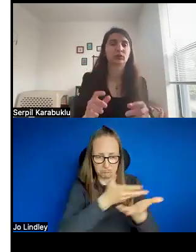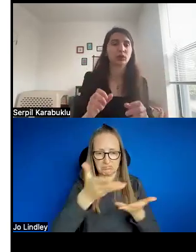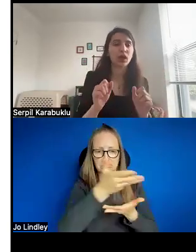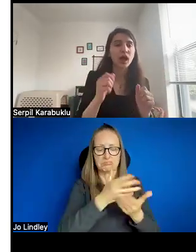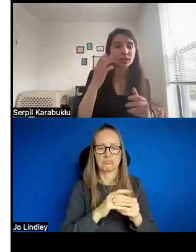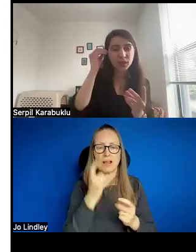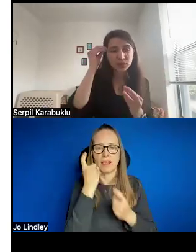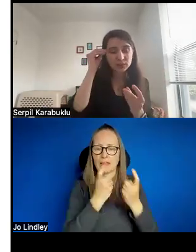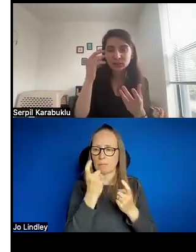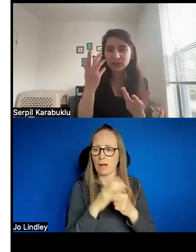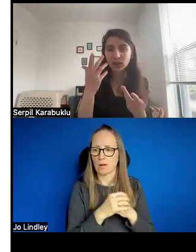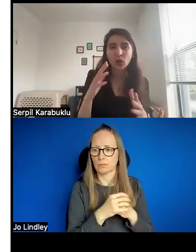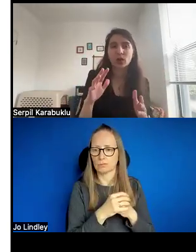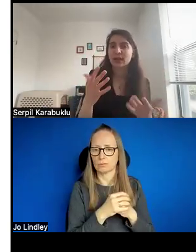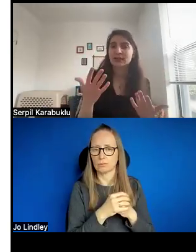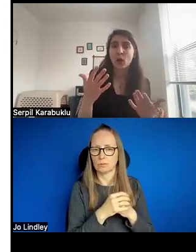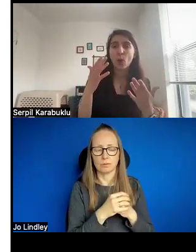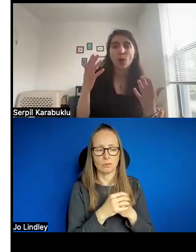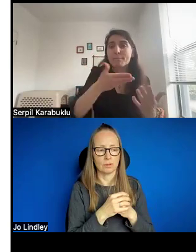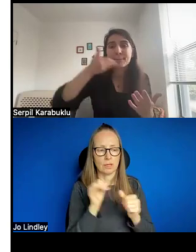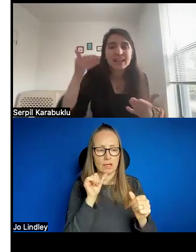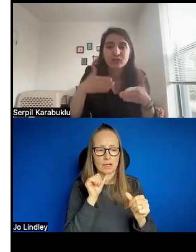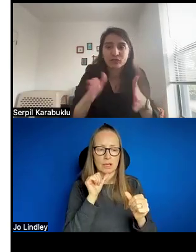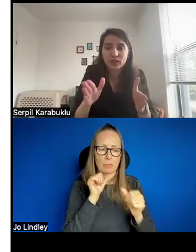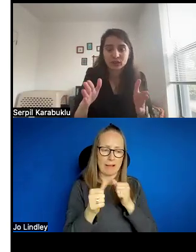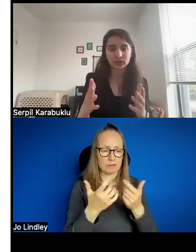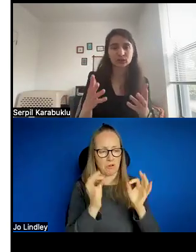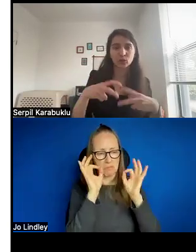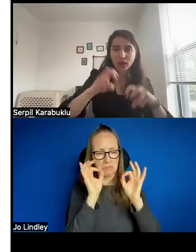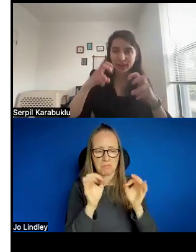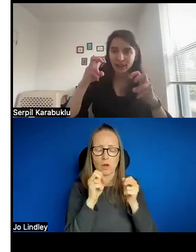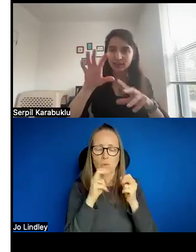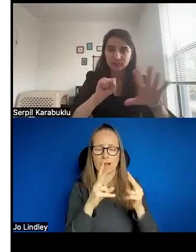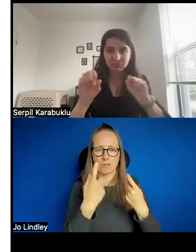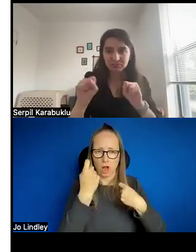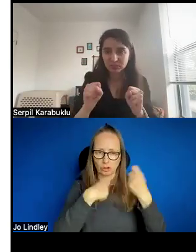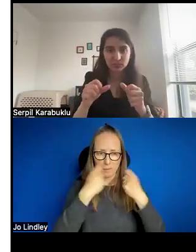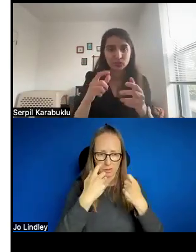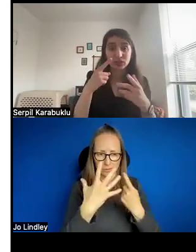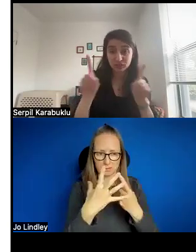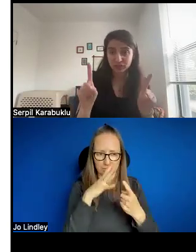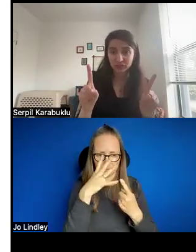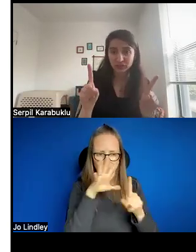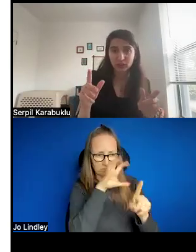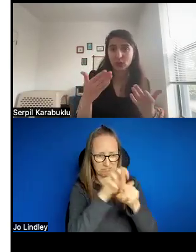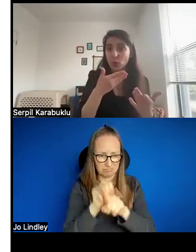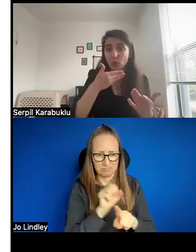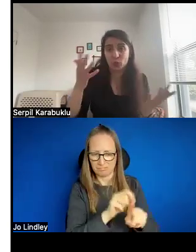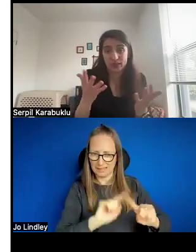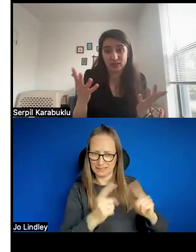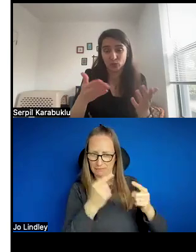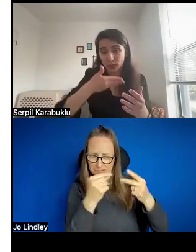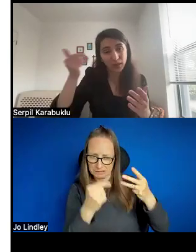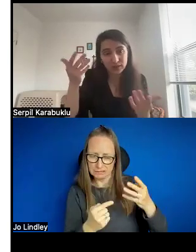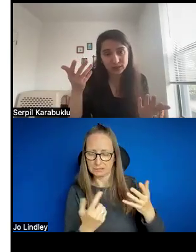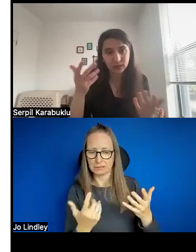thinking more what would be the best or idealistic ways to capture non-menus and their differences. Could it be possible to